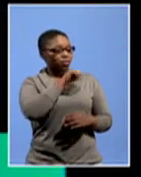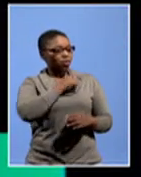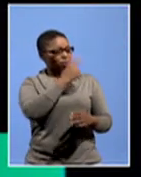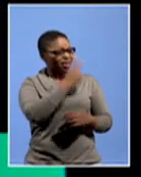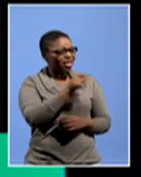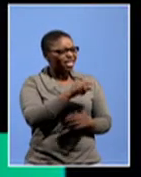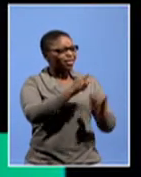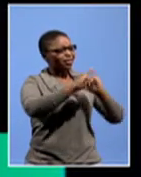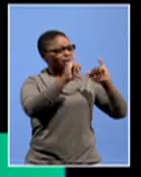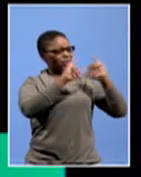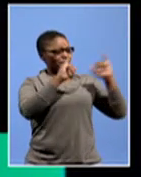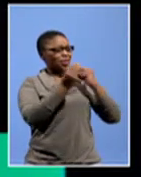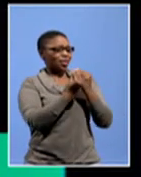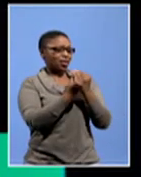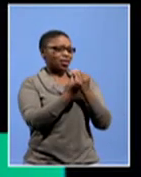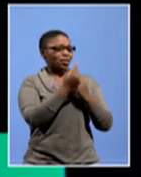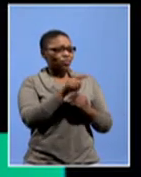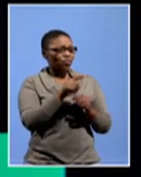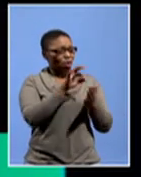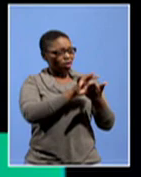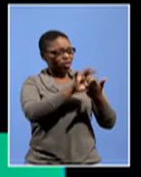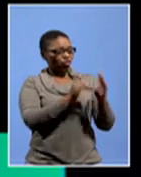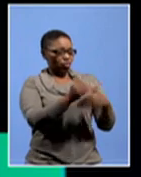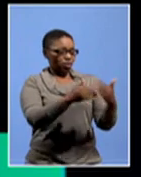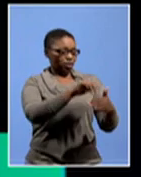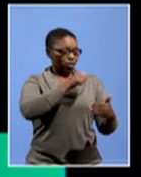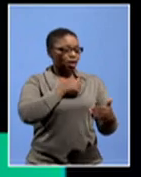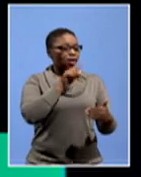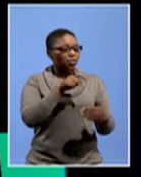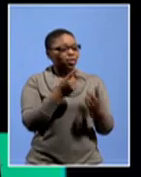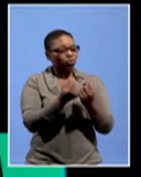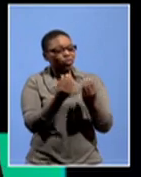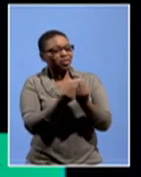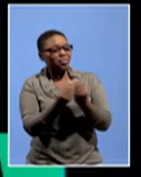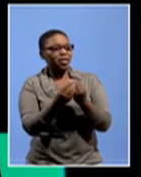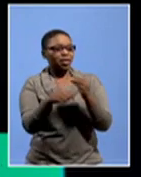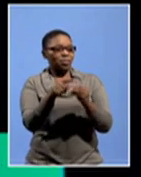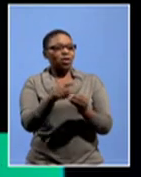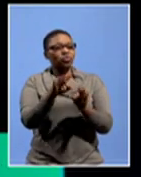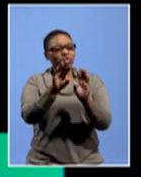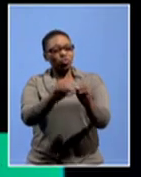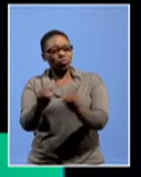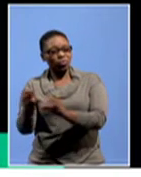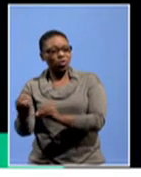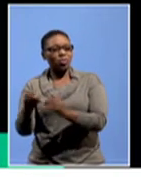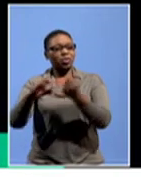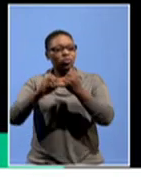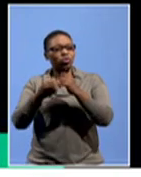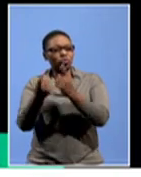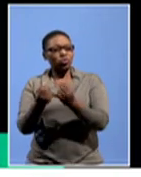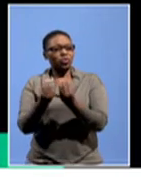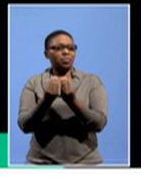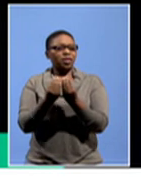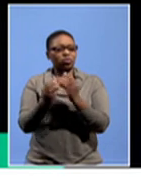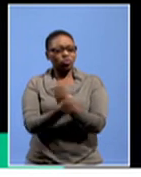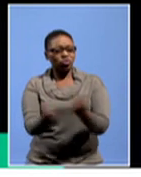very serious threat to our electoral processes, and we need to take steps to alleviate and try and do something to mitigate the